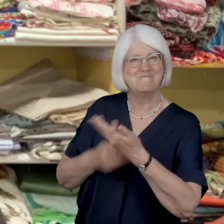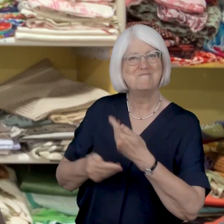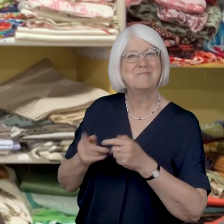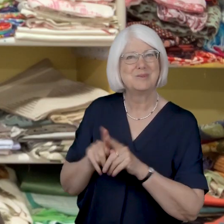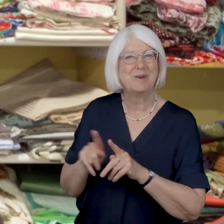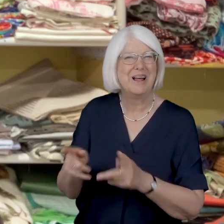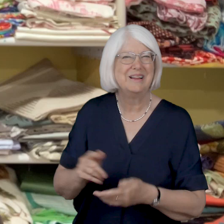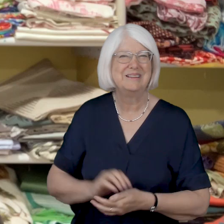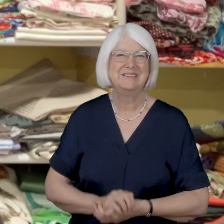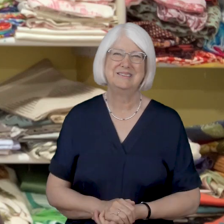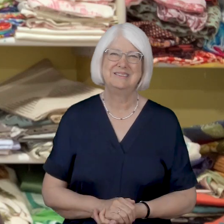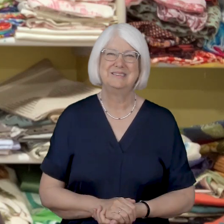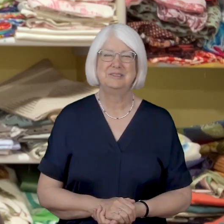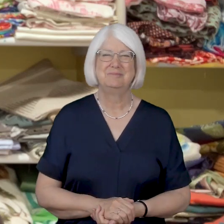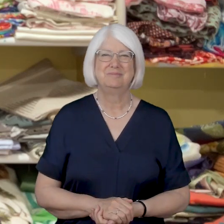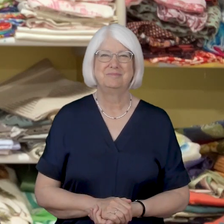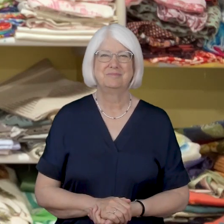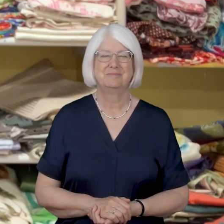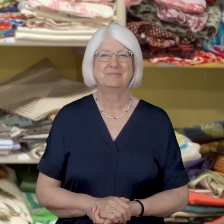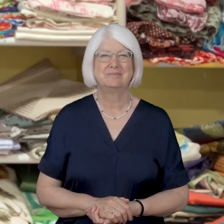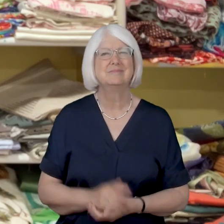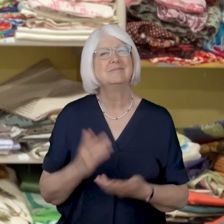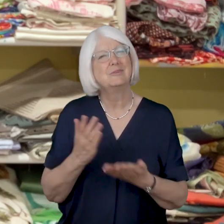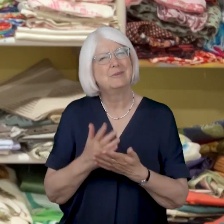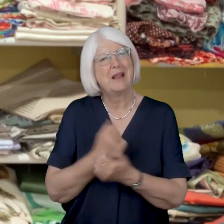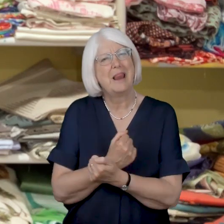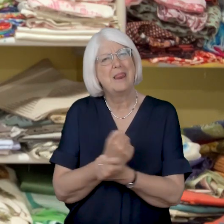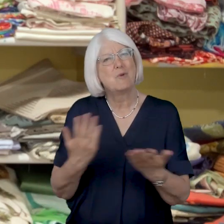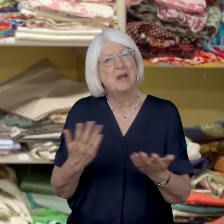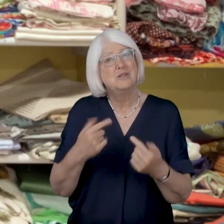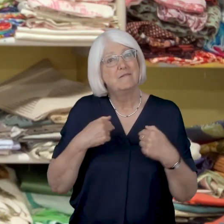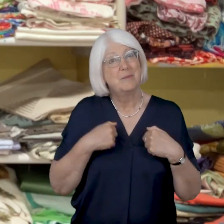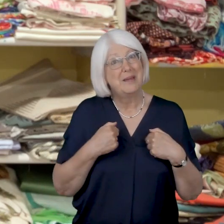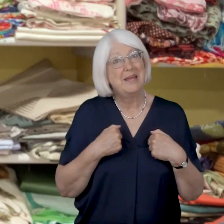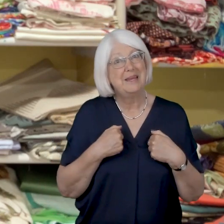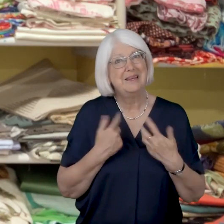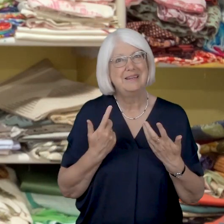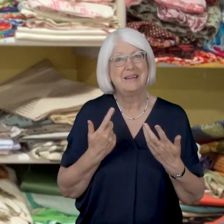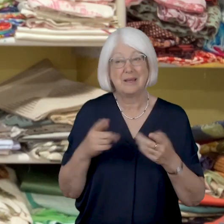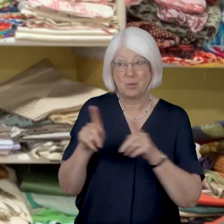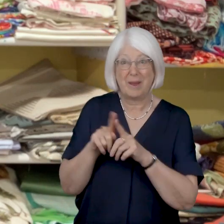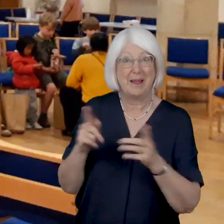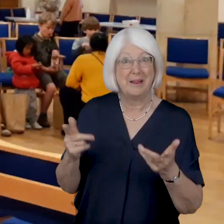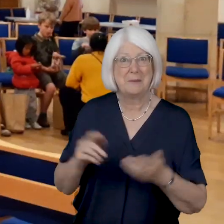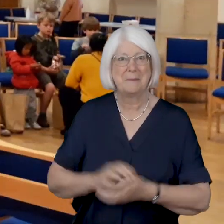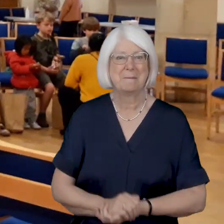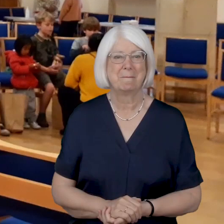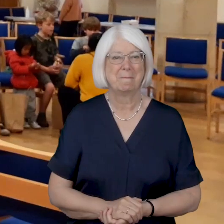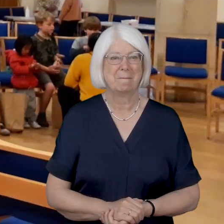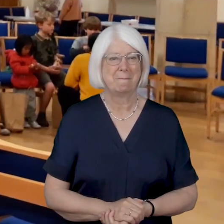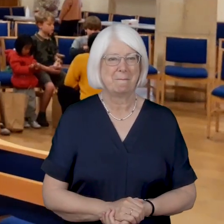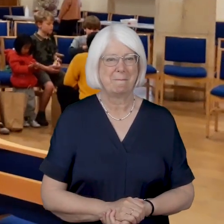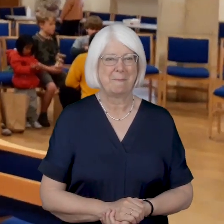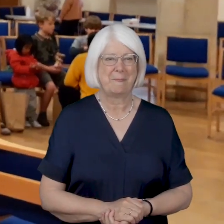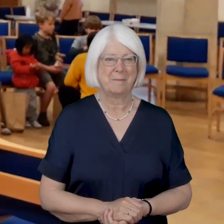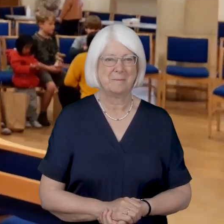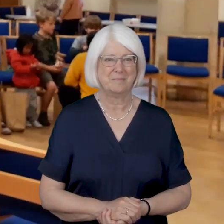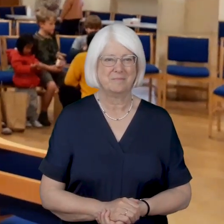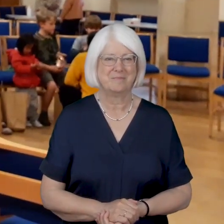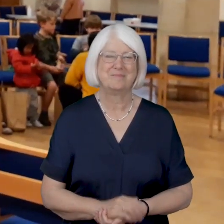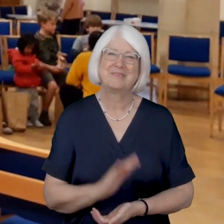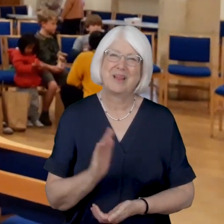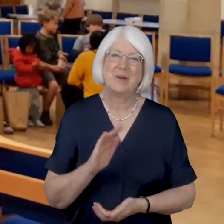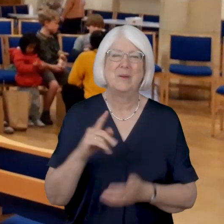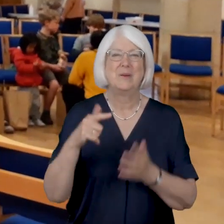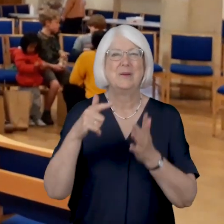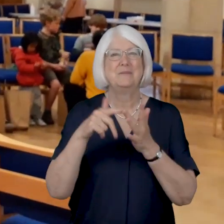liberating. So really, it's a liberation for me as much as for anyone else. Hello, my name